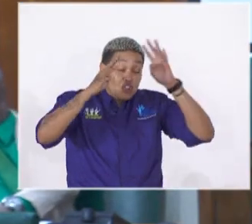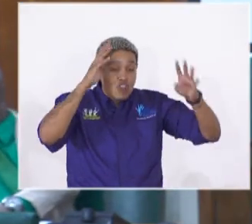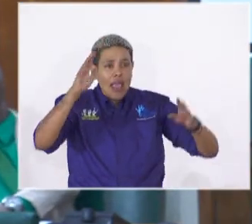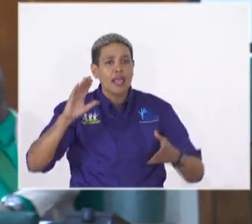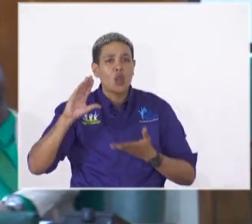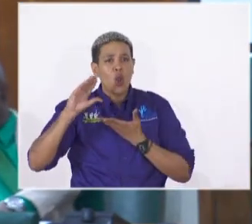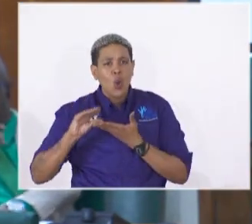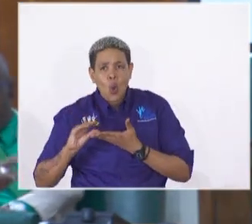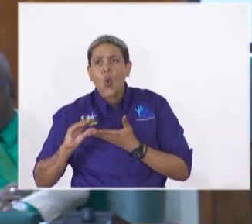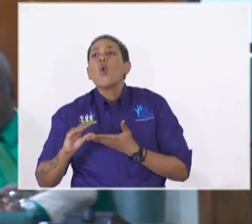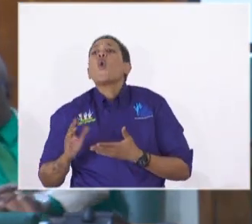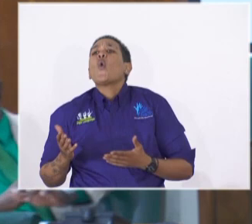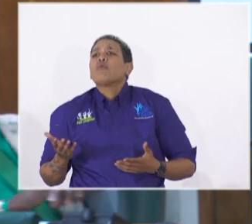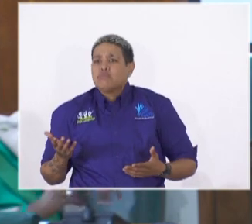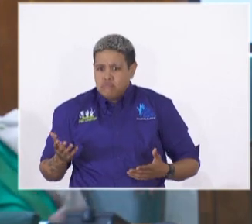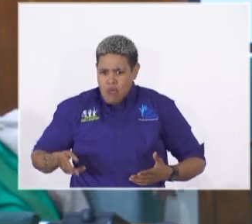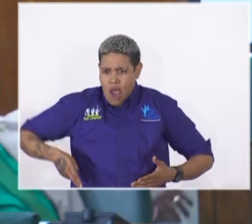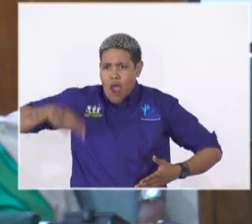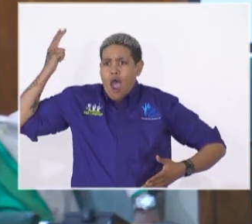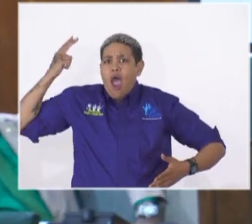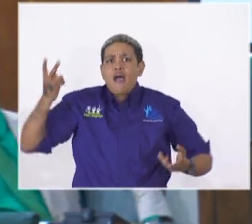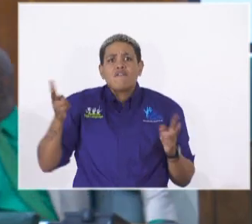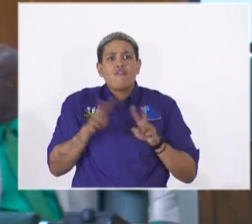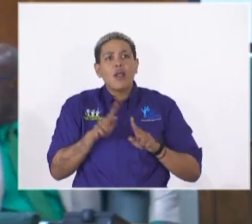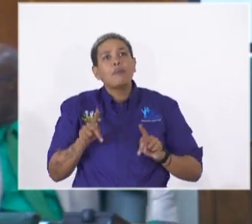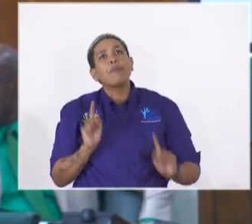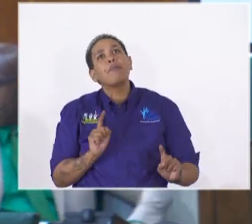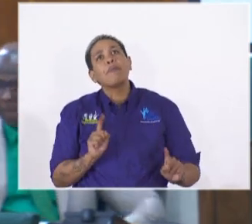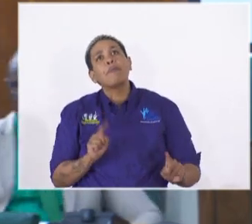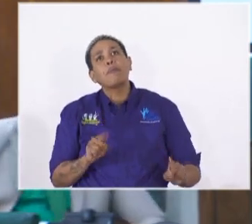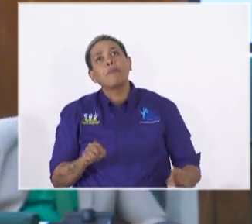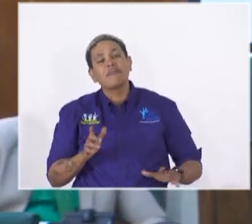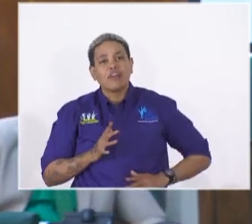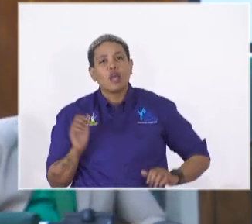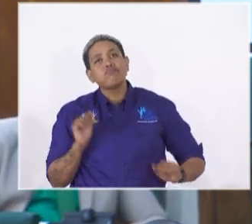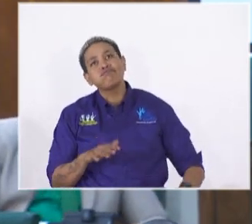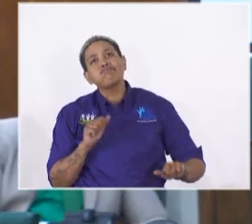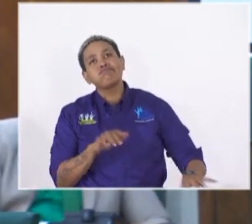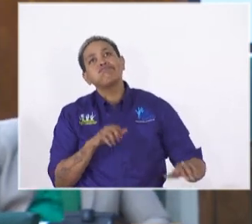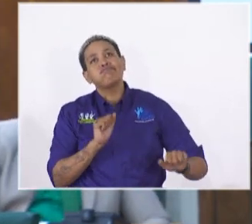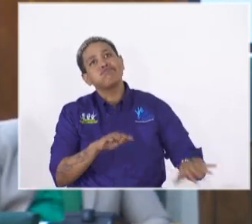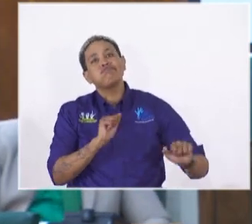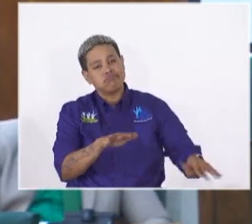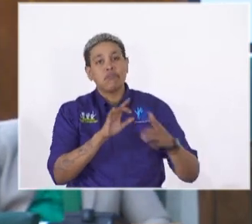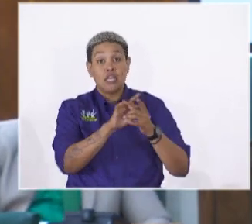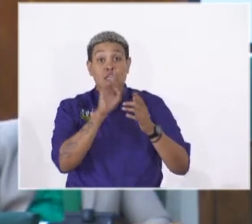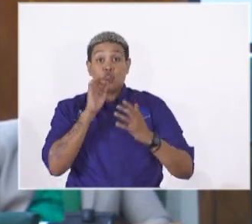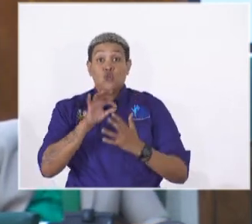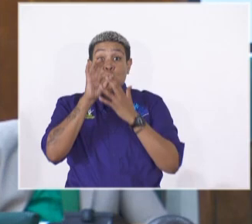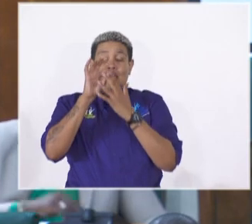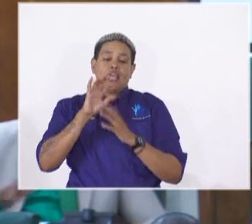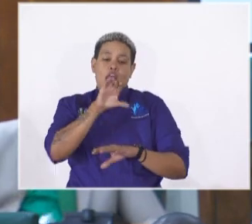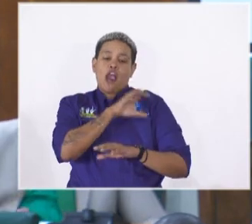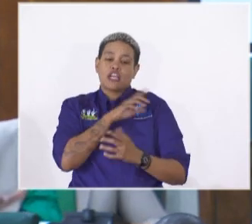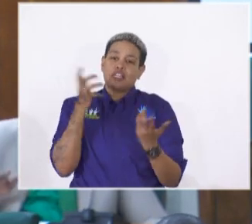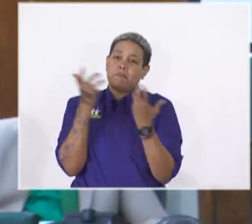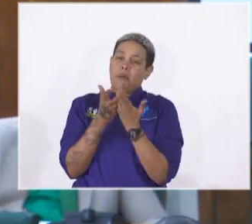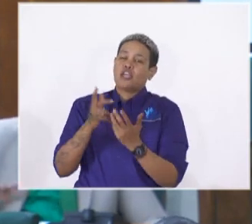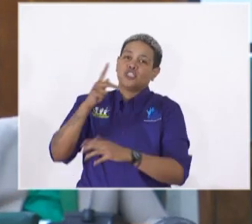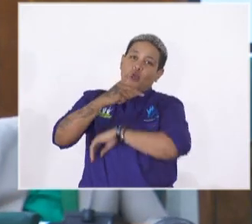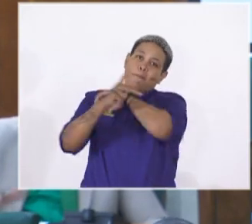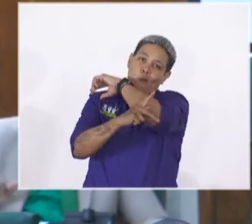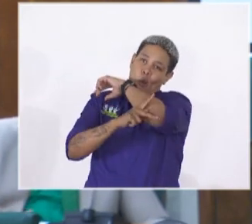low-density, high-value, sustainable tourism product that is in keeping with the unique character of Portland.